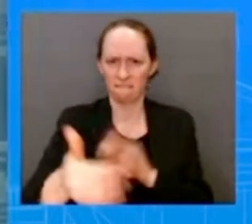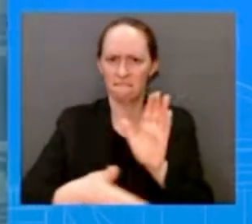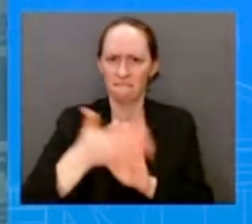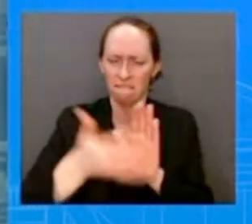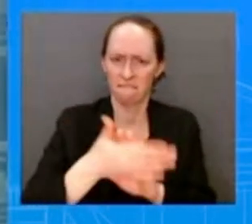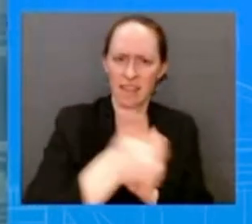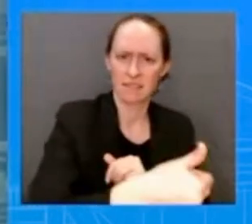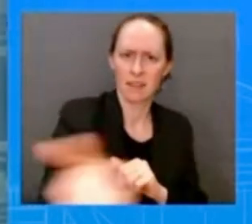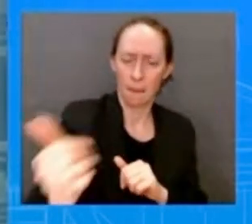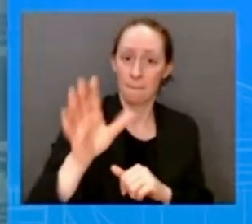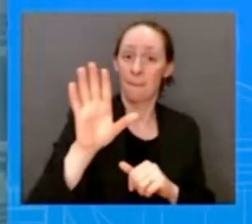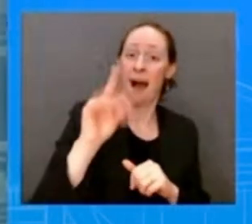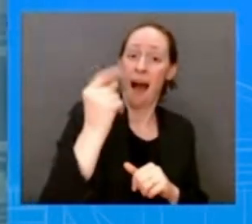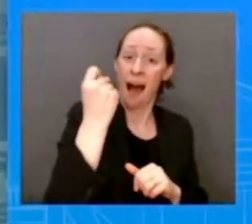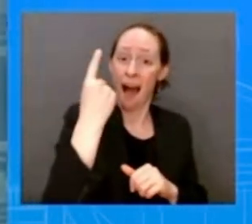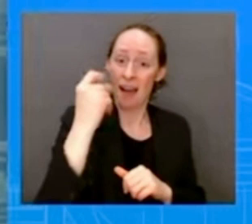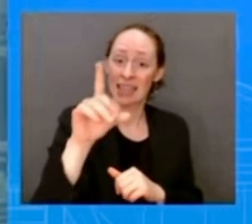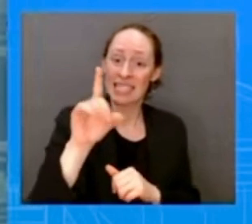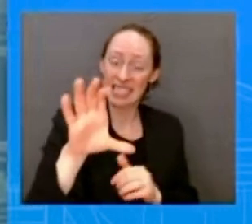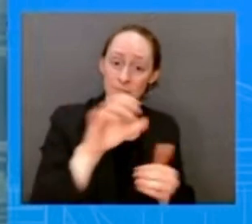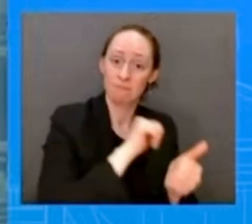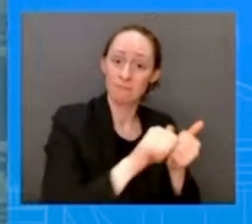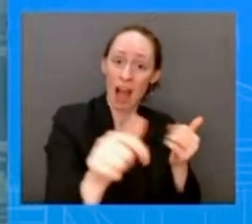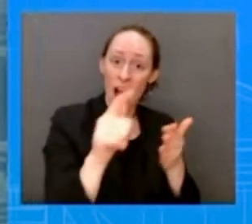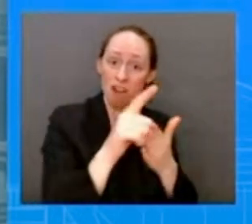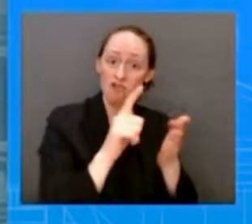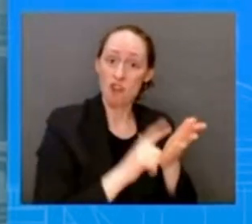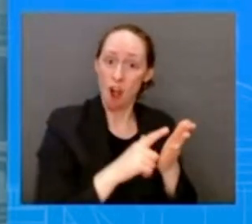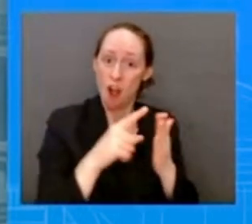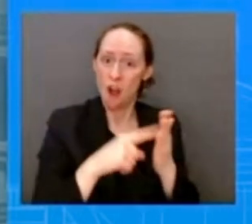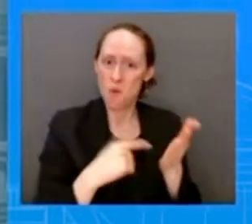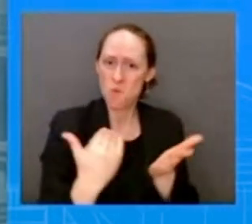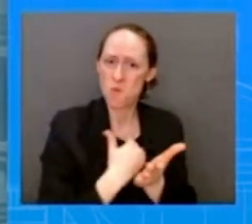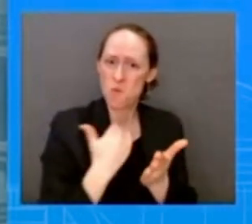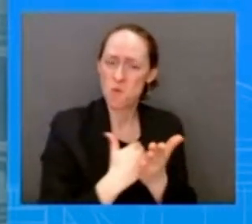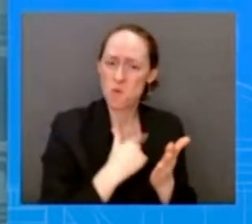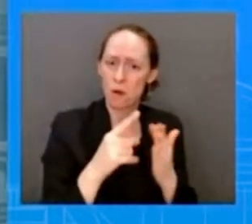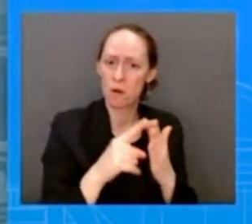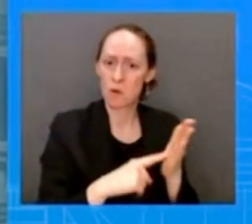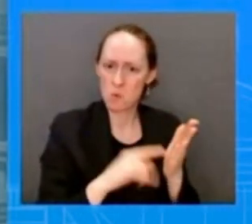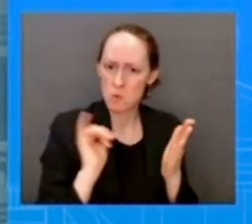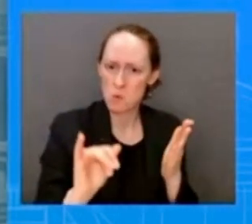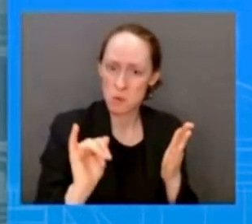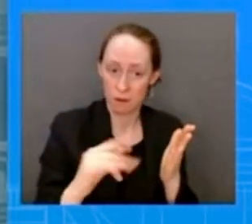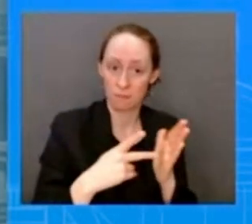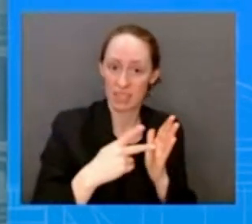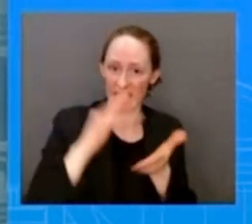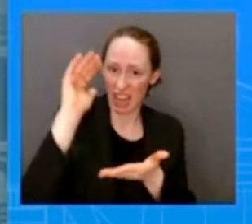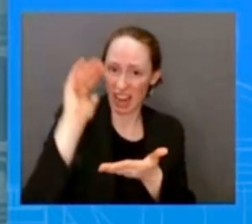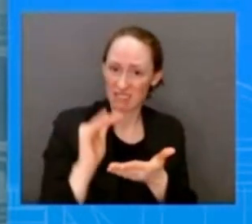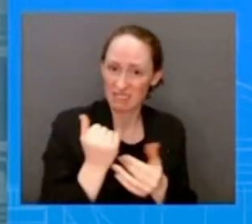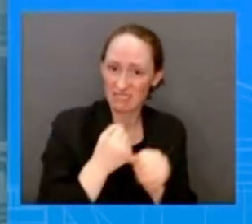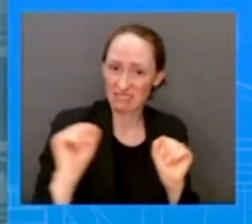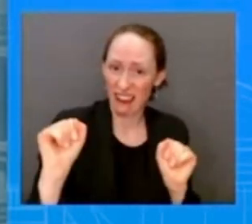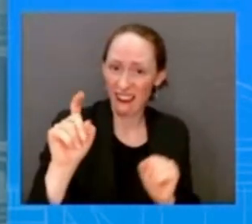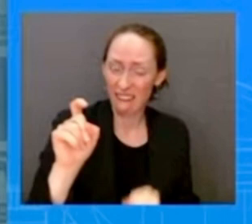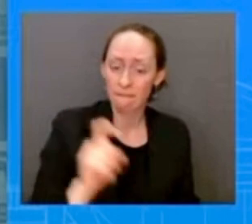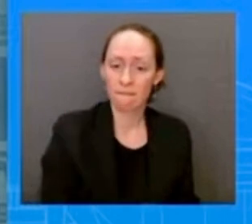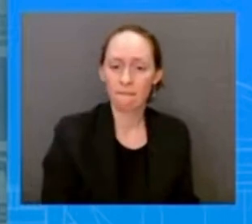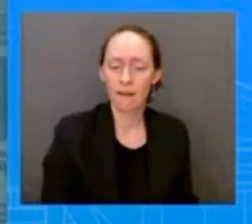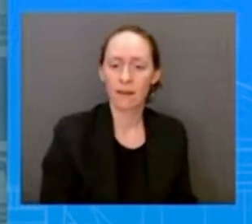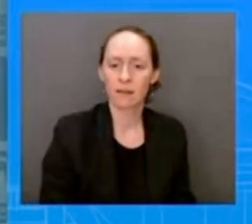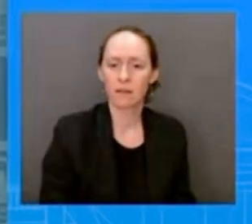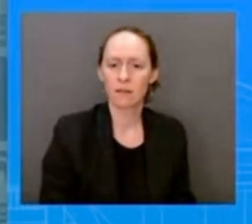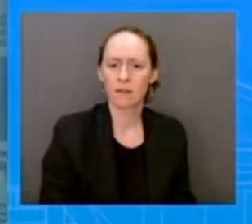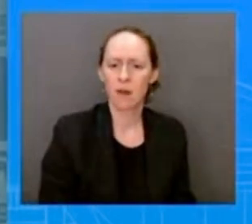it's every piece of legislation. This is going to come to his desk, and he has a decision to make for the people of D.C., right?